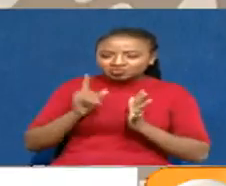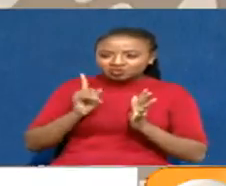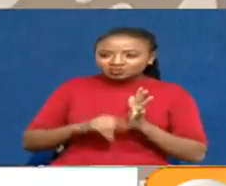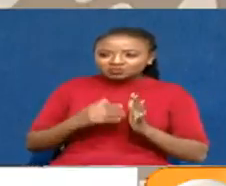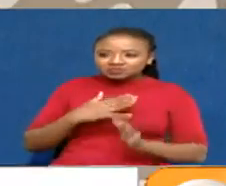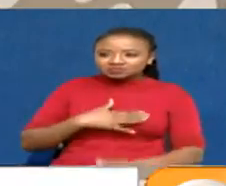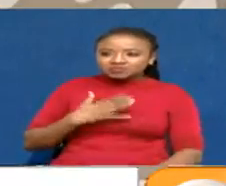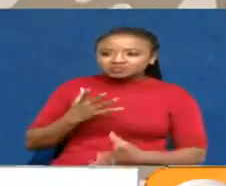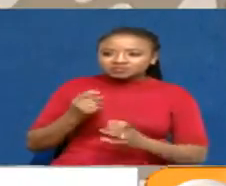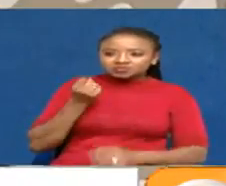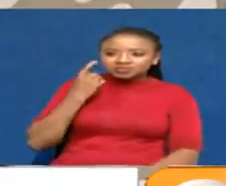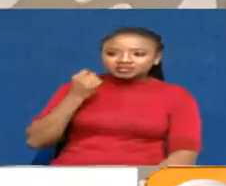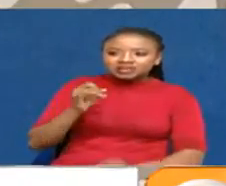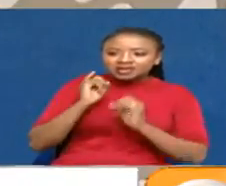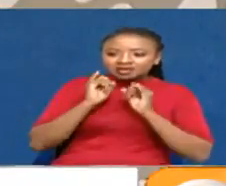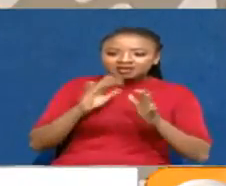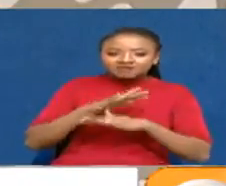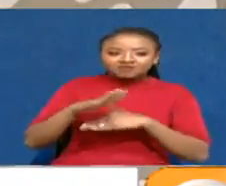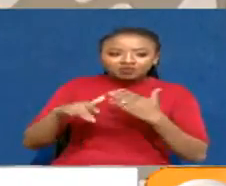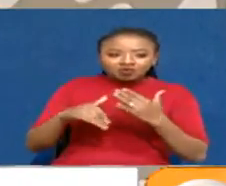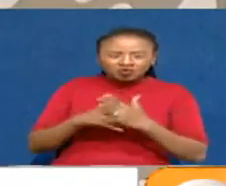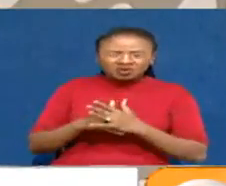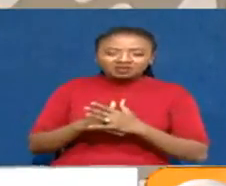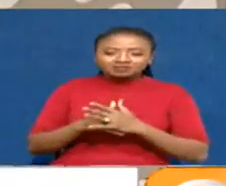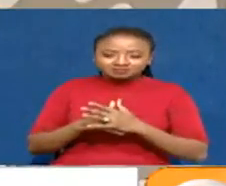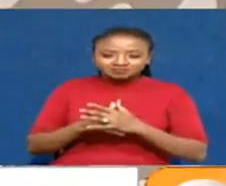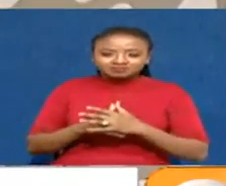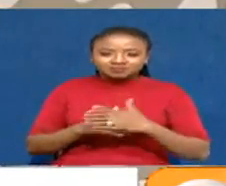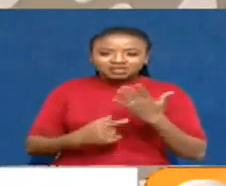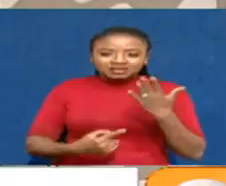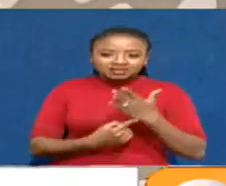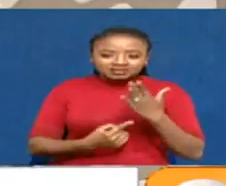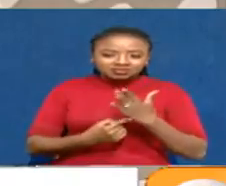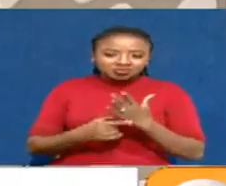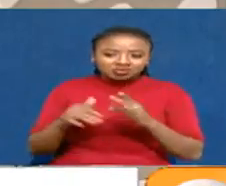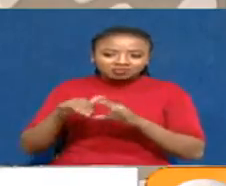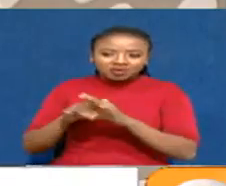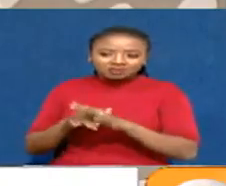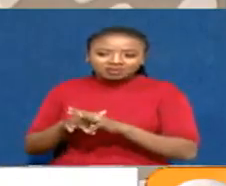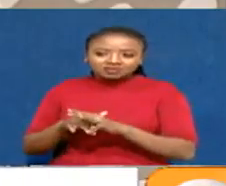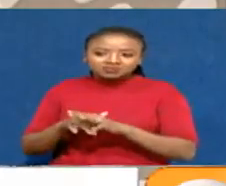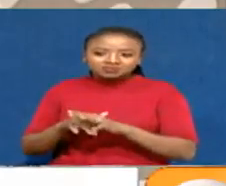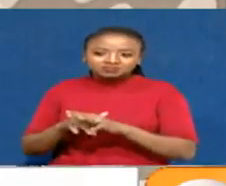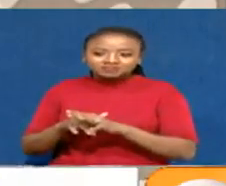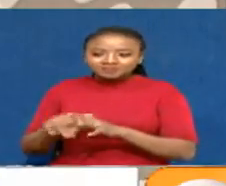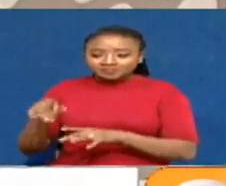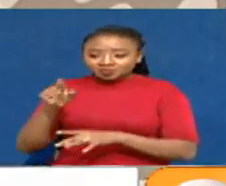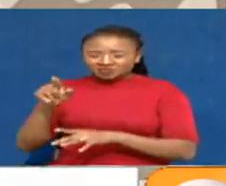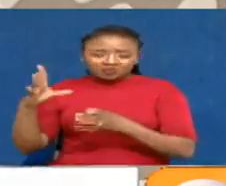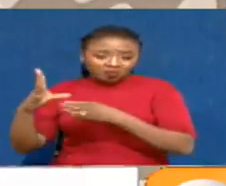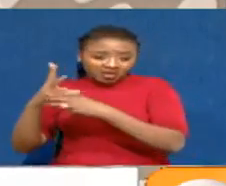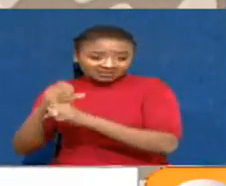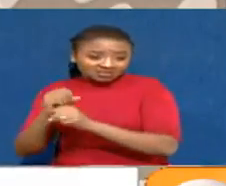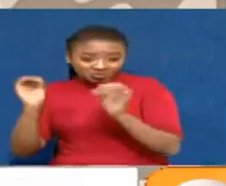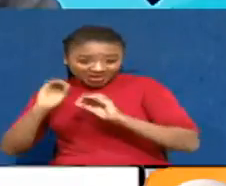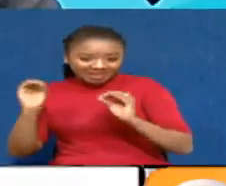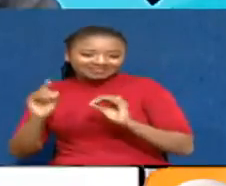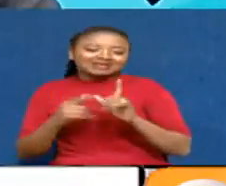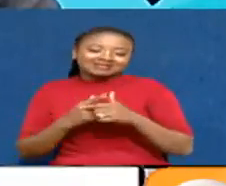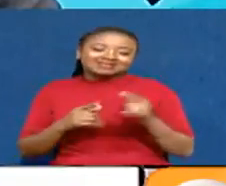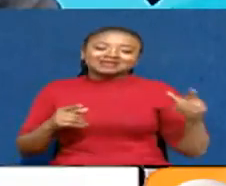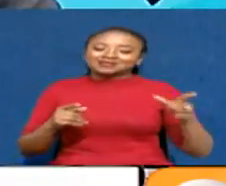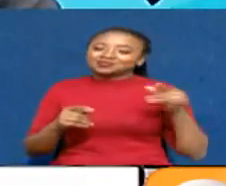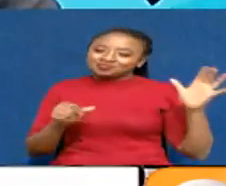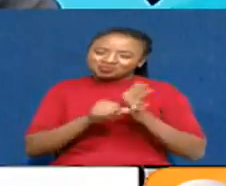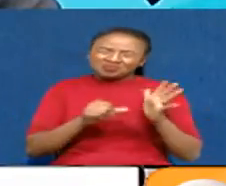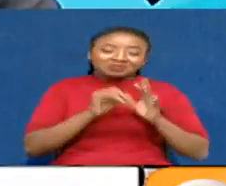clarify if all digital credit providers are members of DLAC. And if someone is not a member of an association, that is where the problem is.